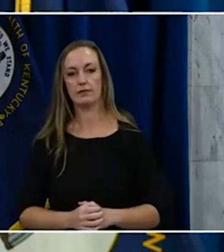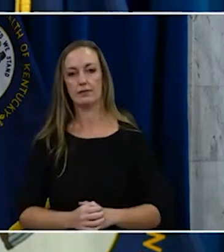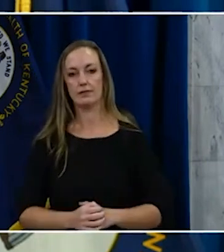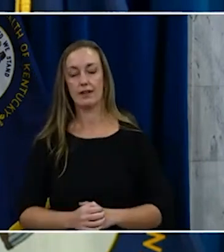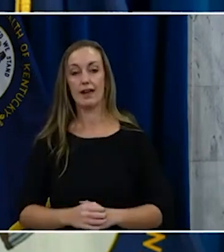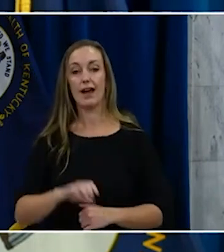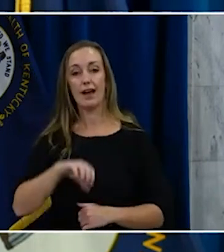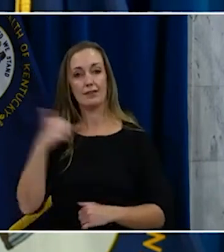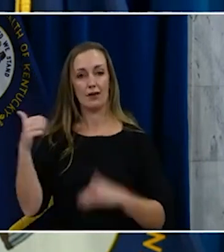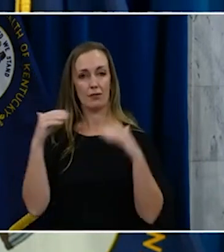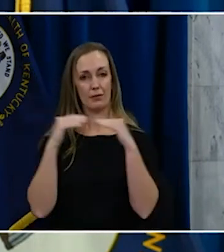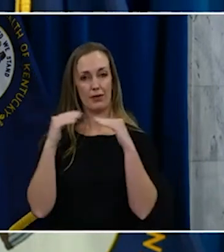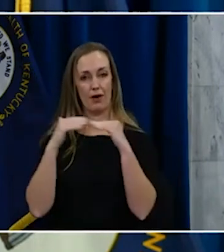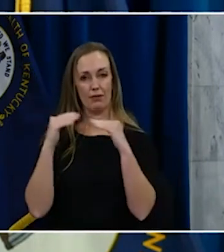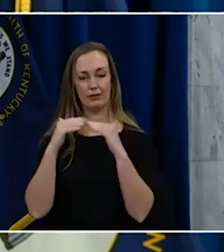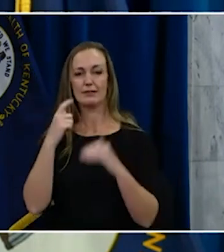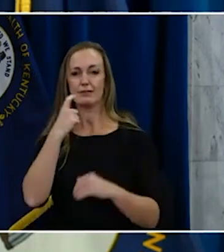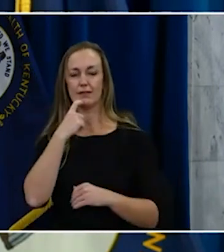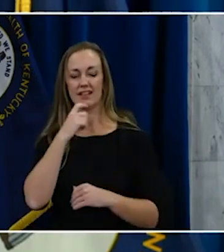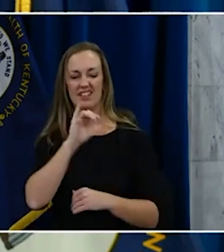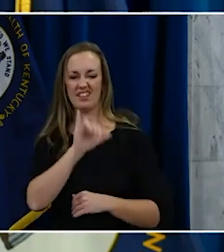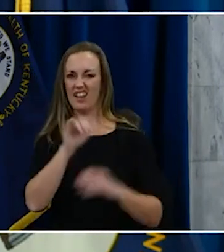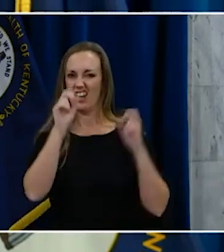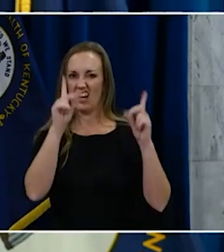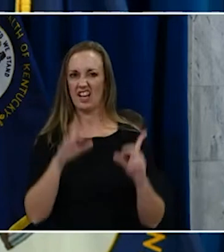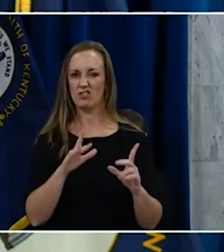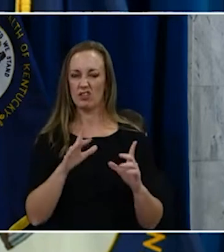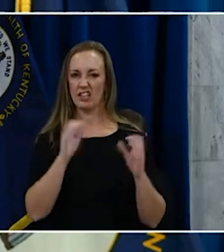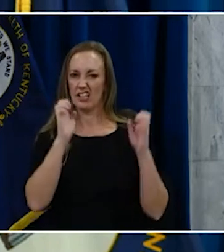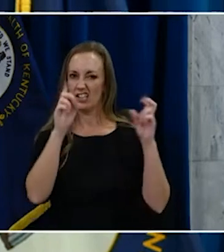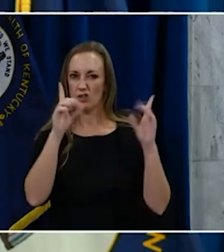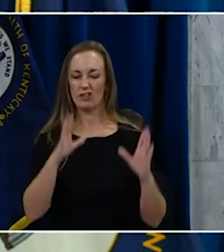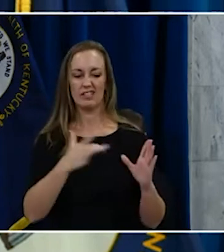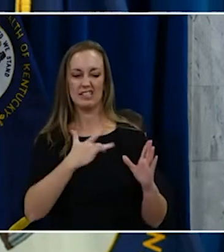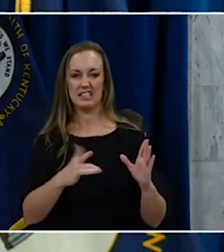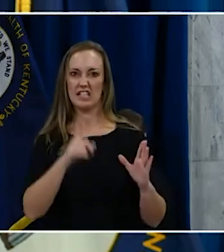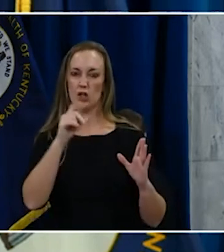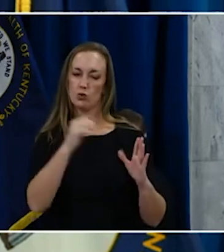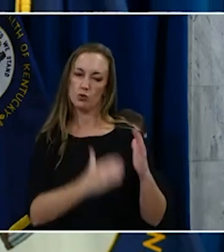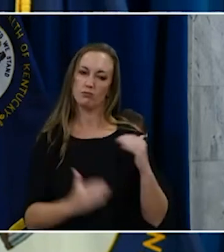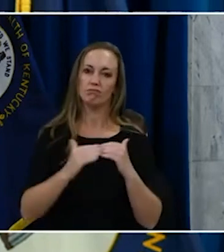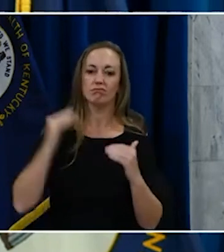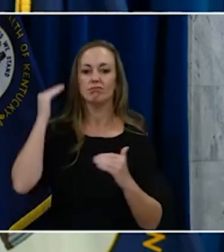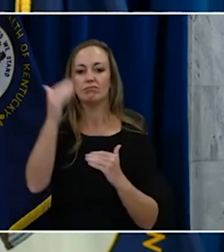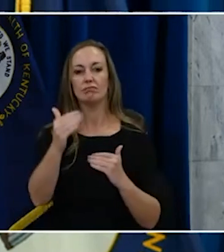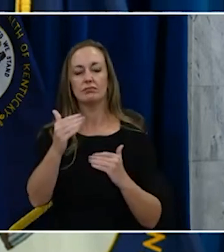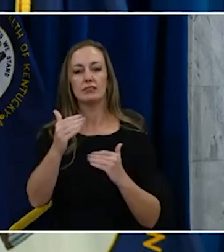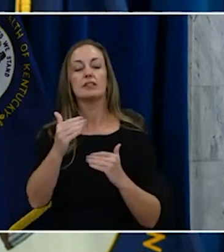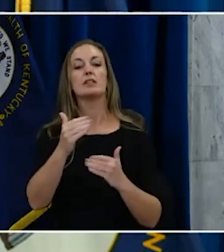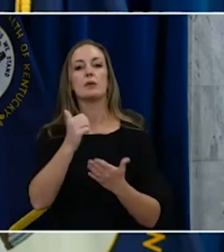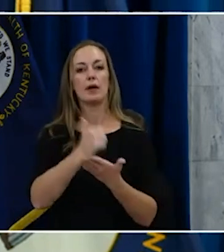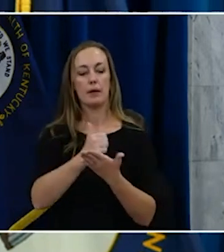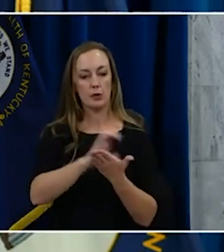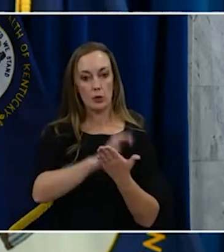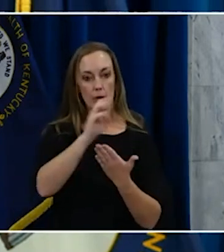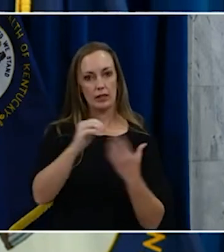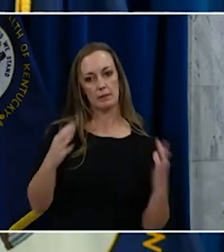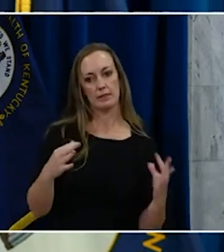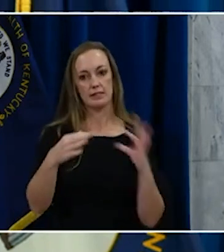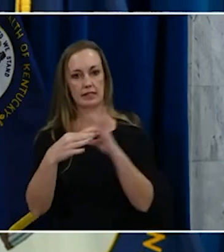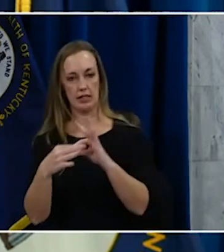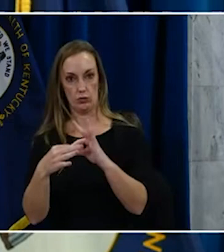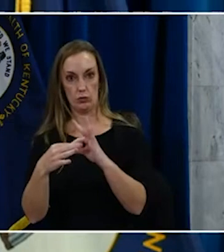Another colleague said this educator goes the extra mile to make curricular connections that